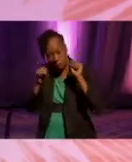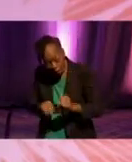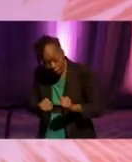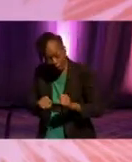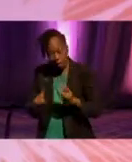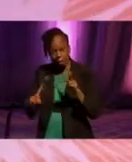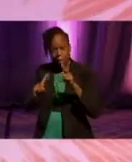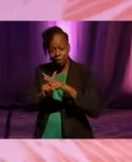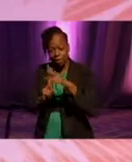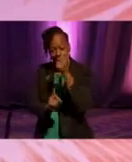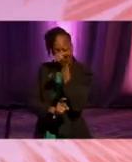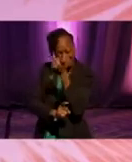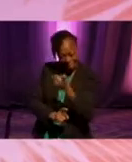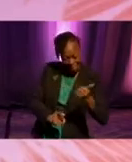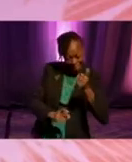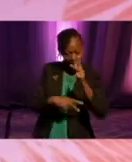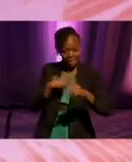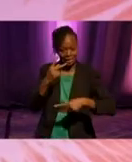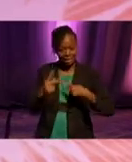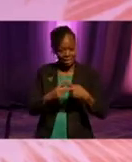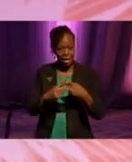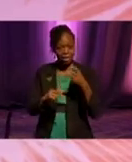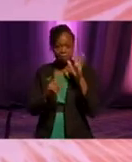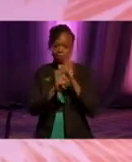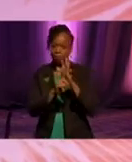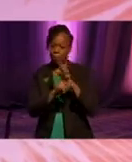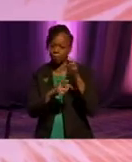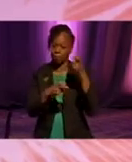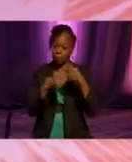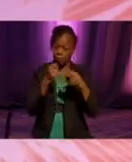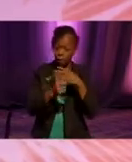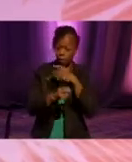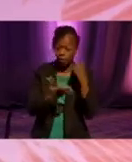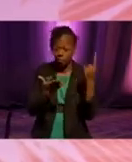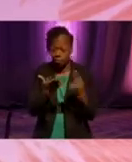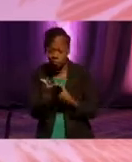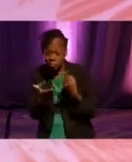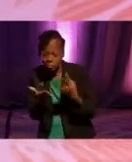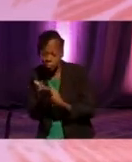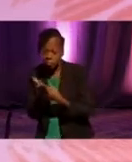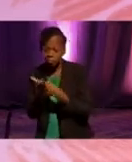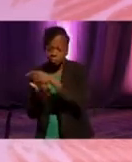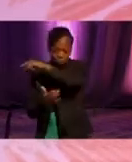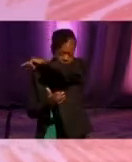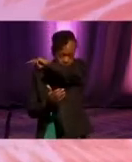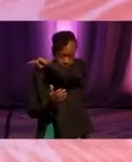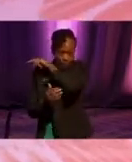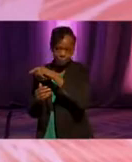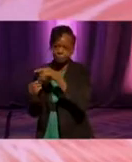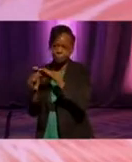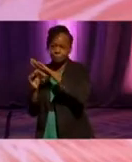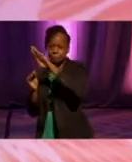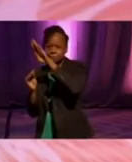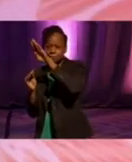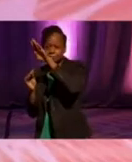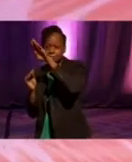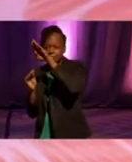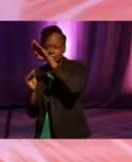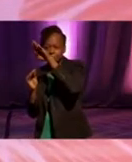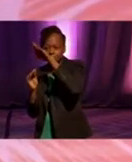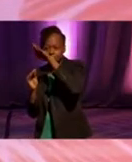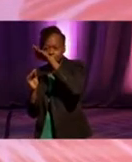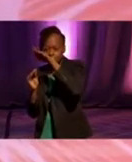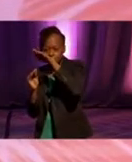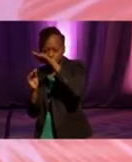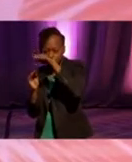kind of public problem. And sometimes the curves move slower, or sometimes we can literally watch